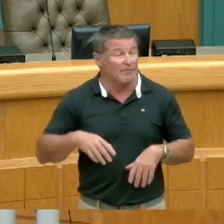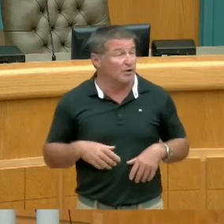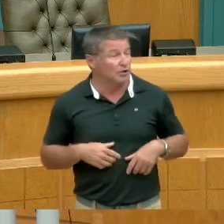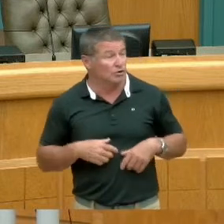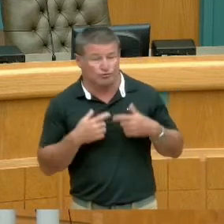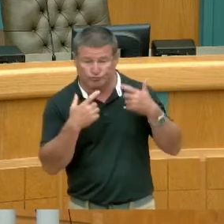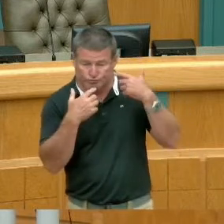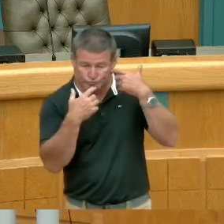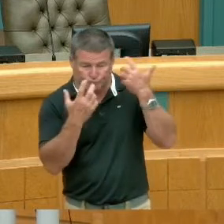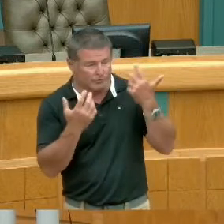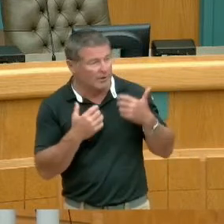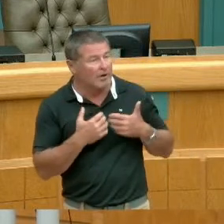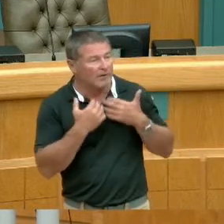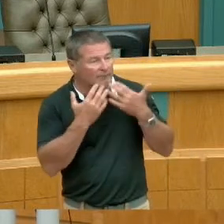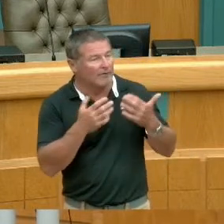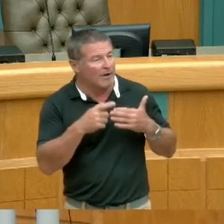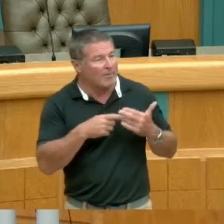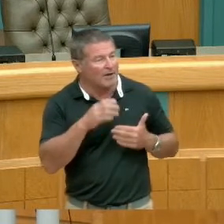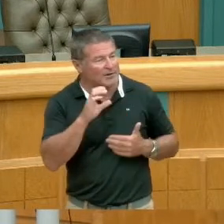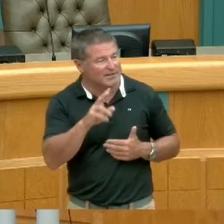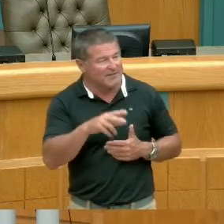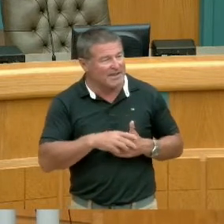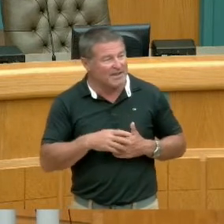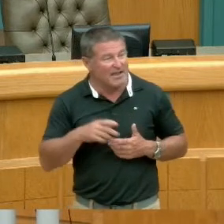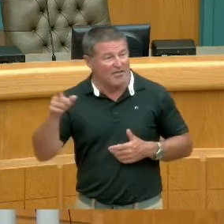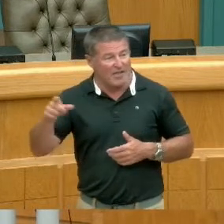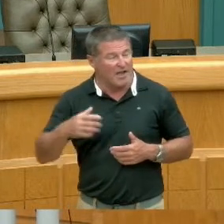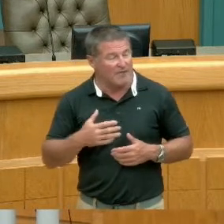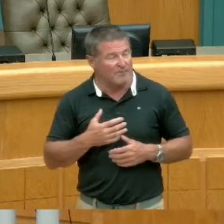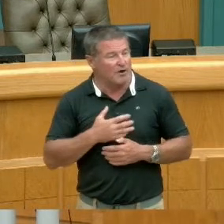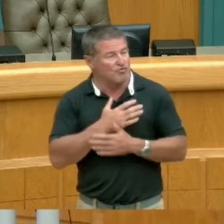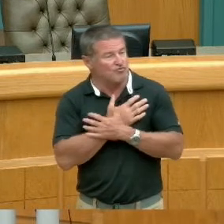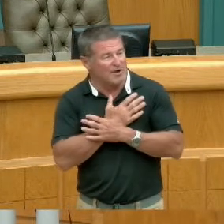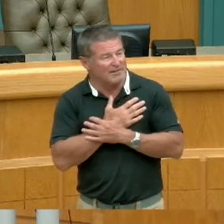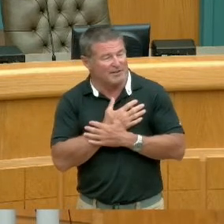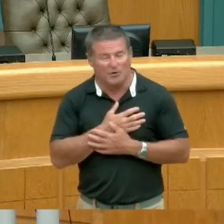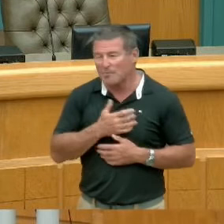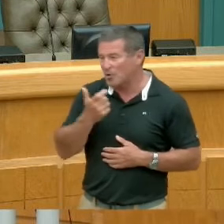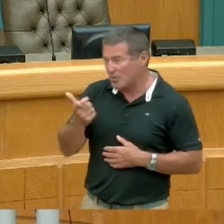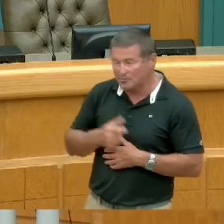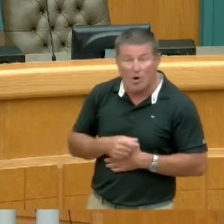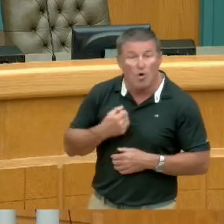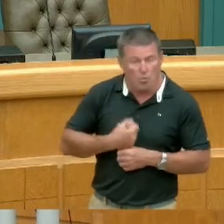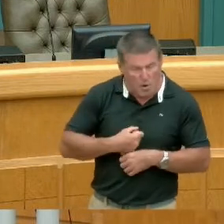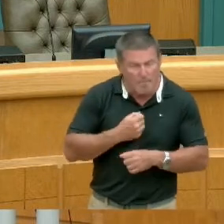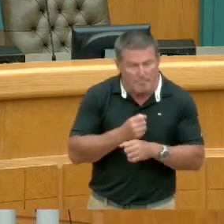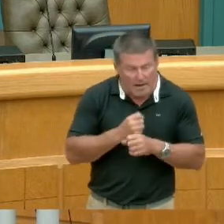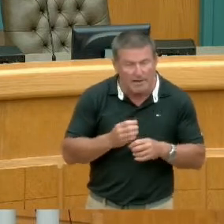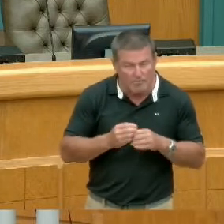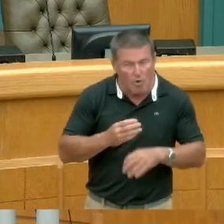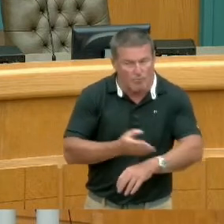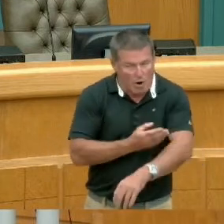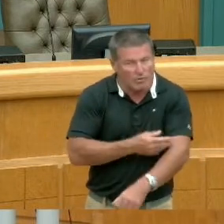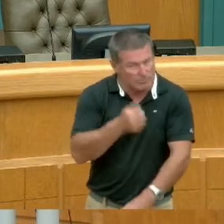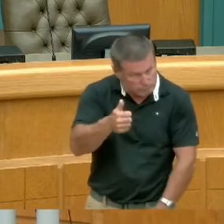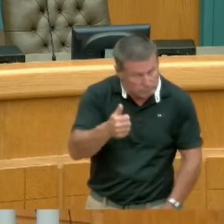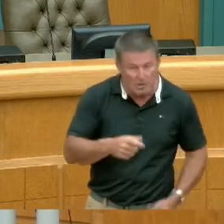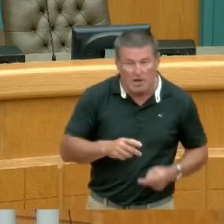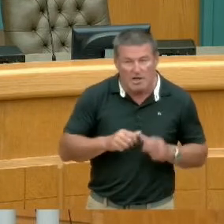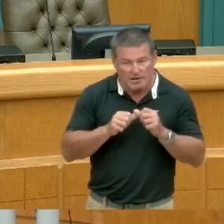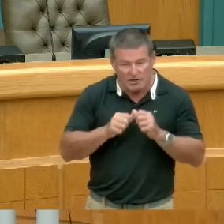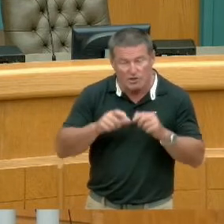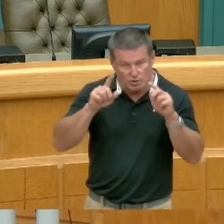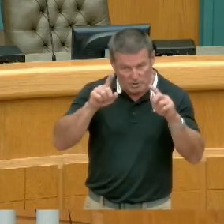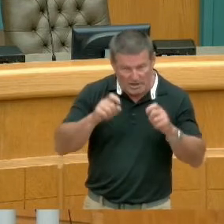we are making progress. We're going to continue to do this. We're going to continue to test. But at the same time, our goal, the judge has